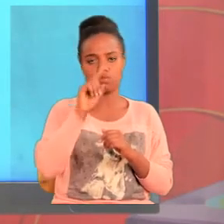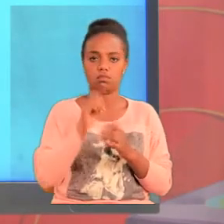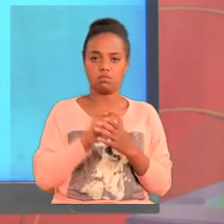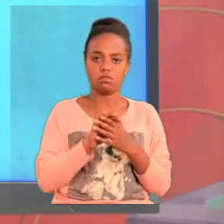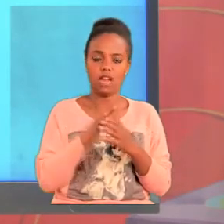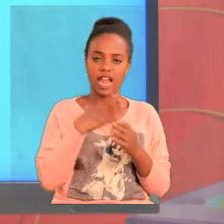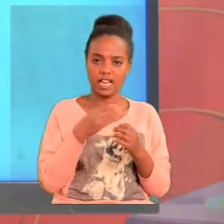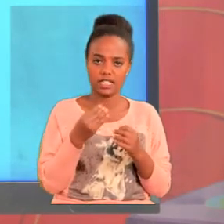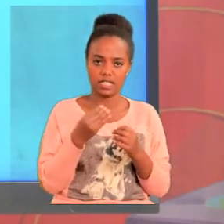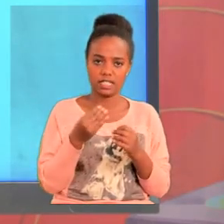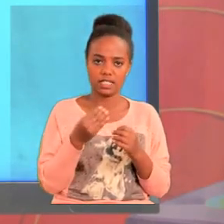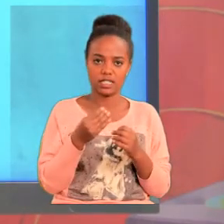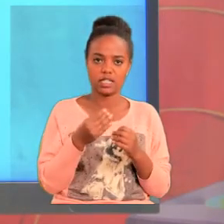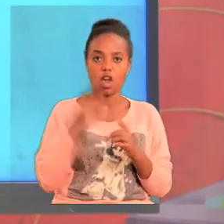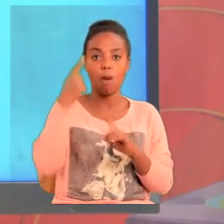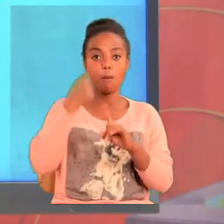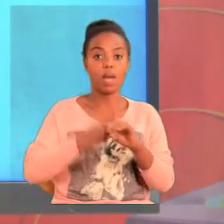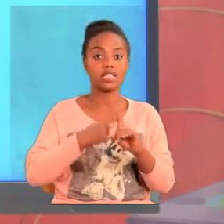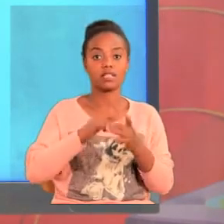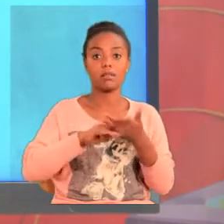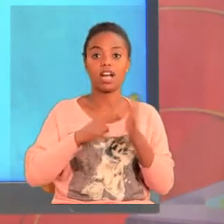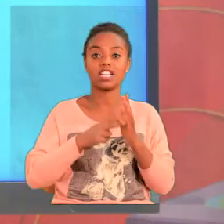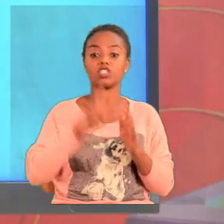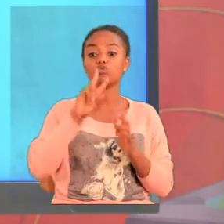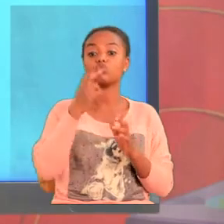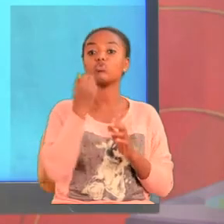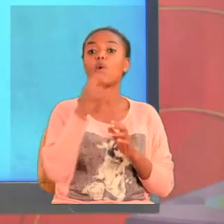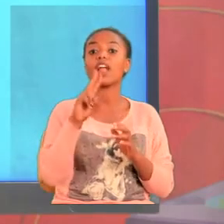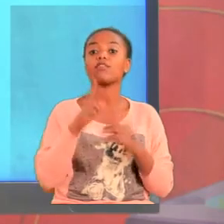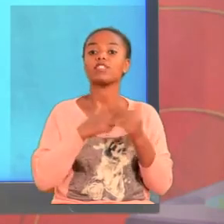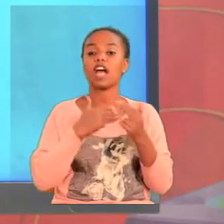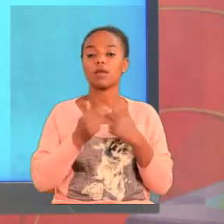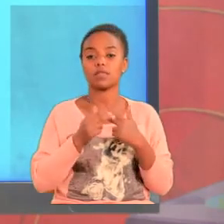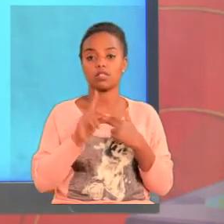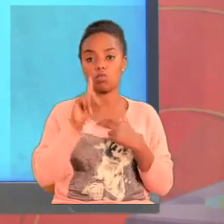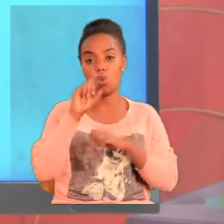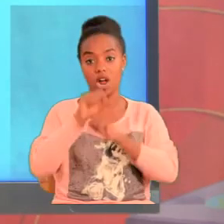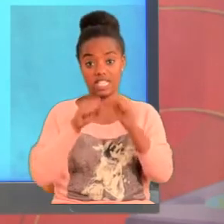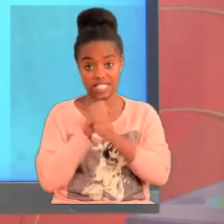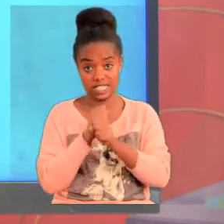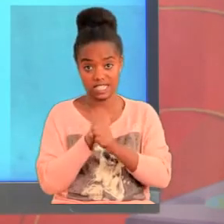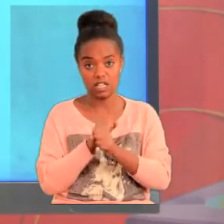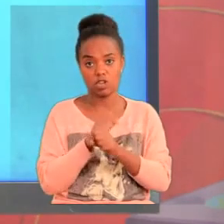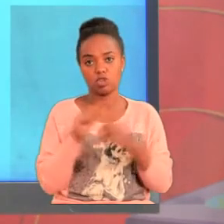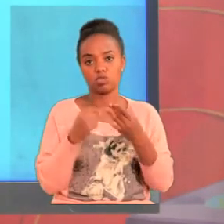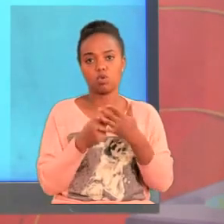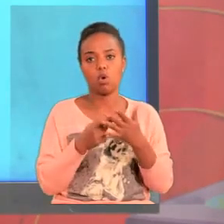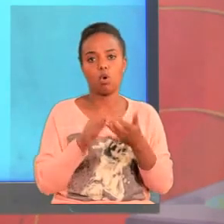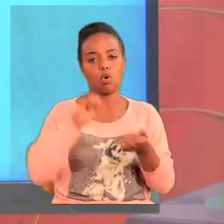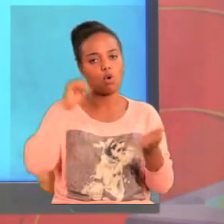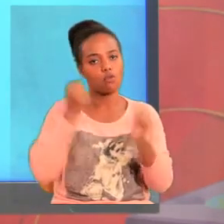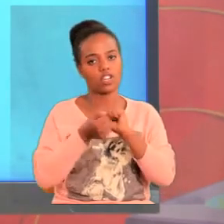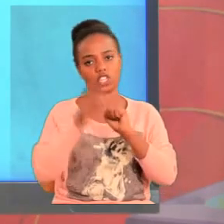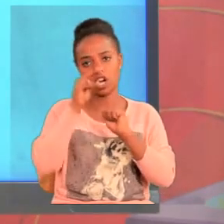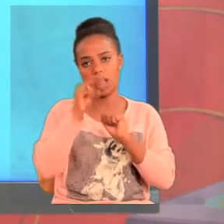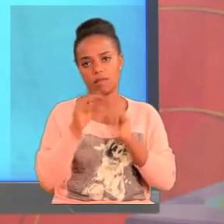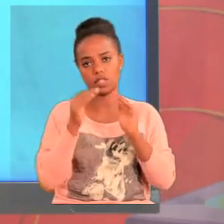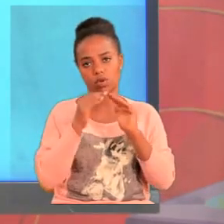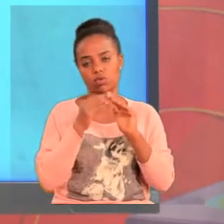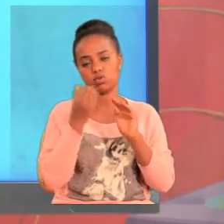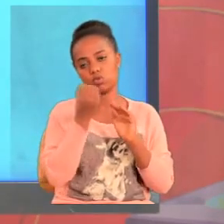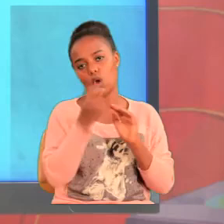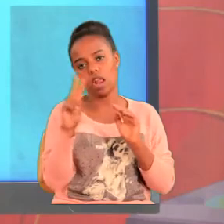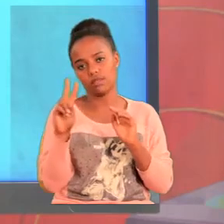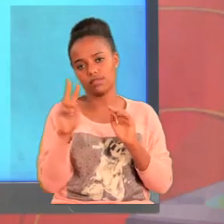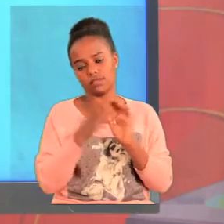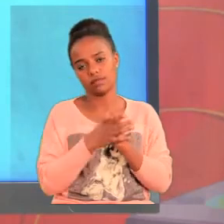And monthly means 12 times in a year, therefore the conversion period will be M is